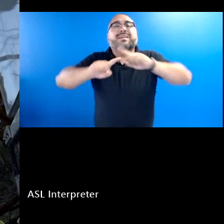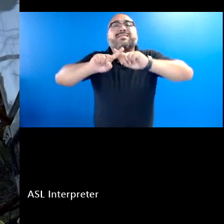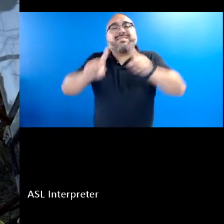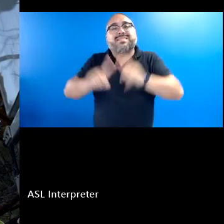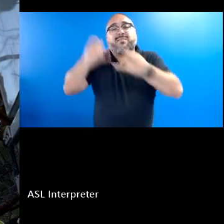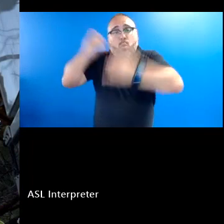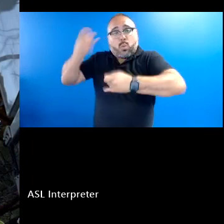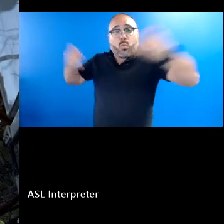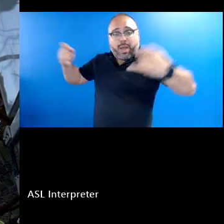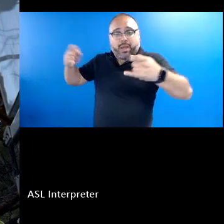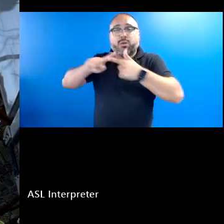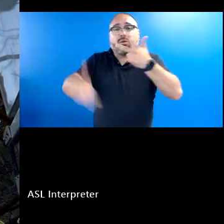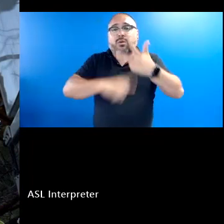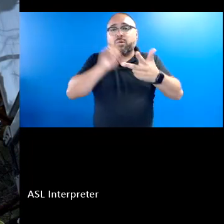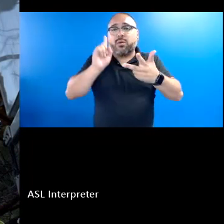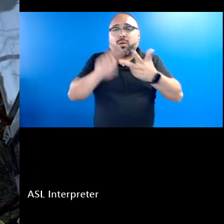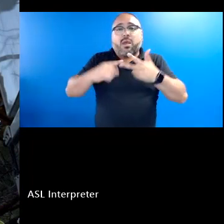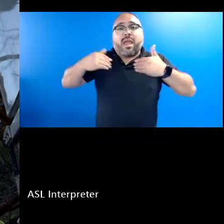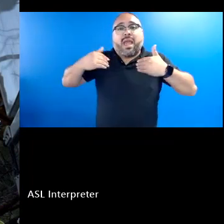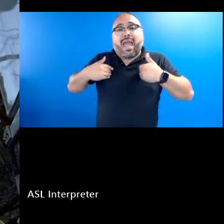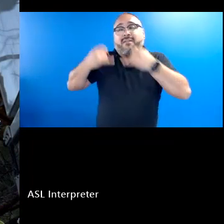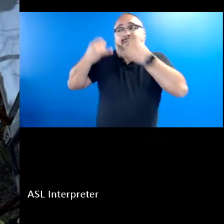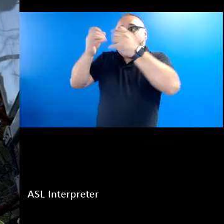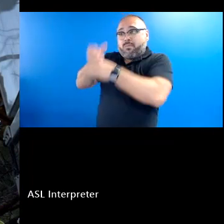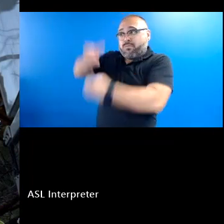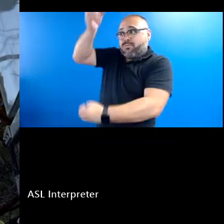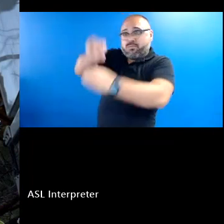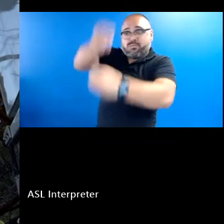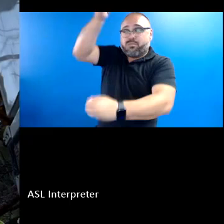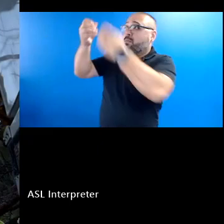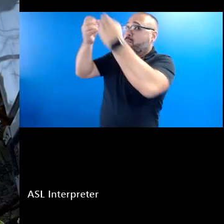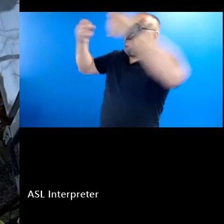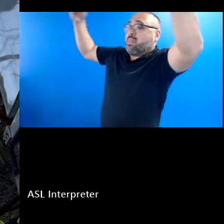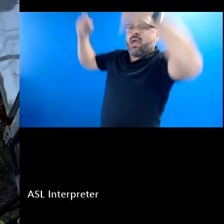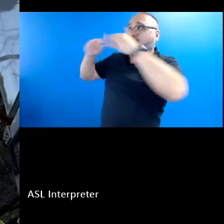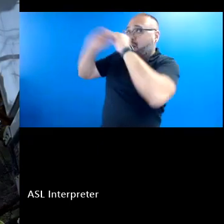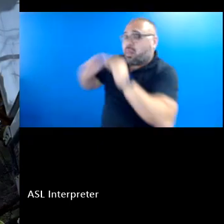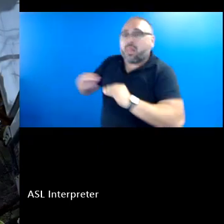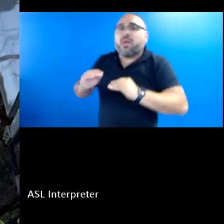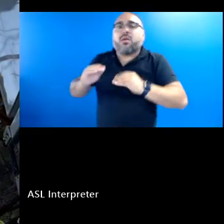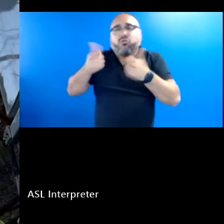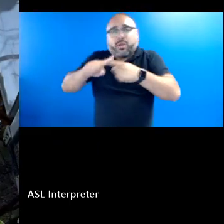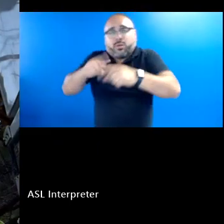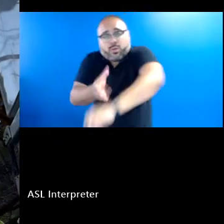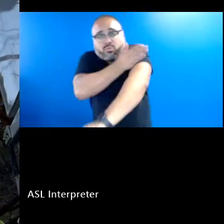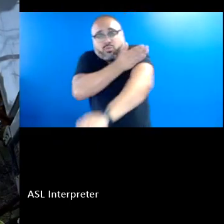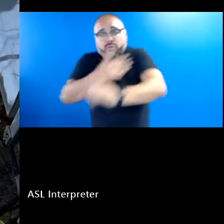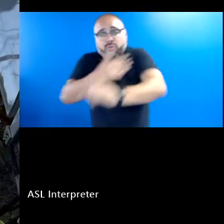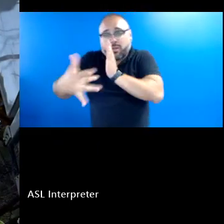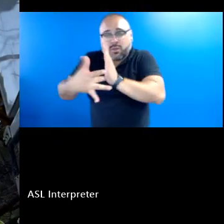vegetation near power lines, inspecting equipment for repairs and maintenance, and integrating advanced technologies to reduce the